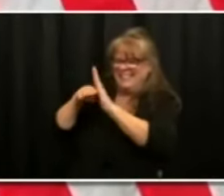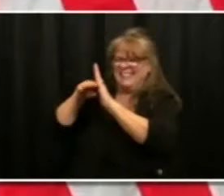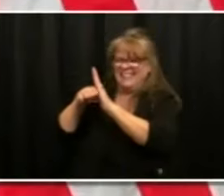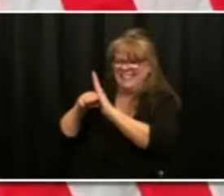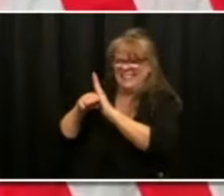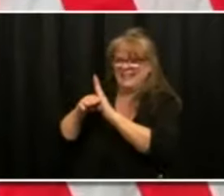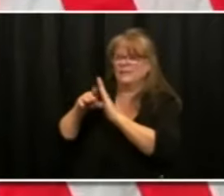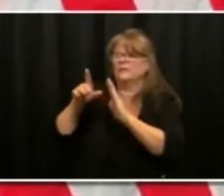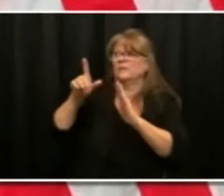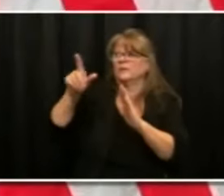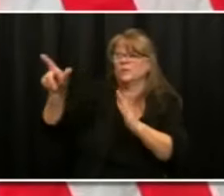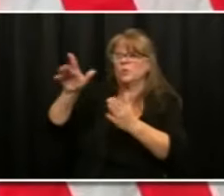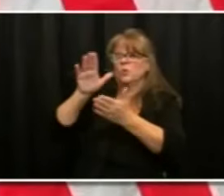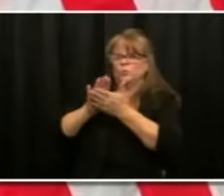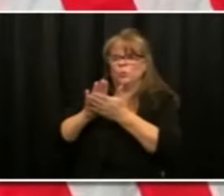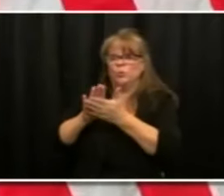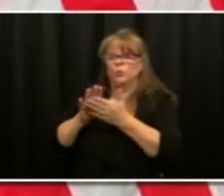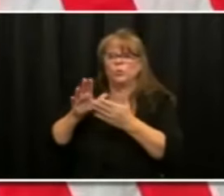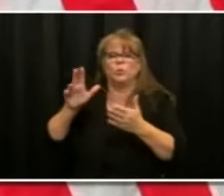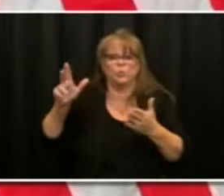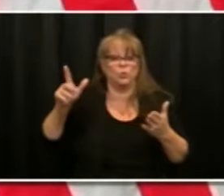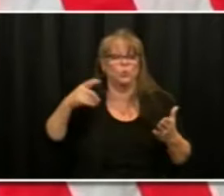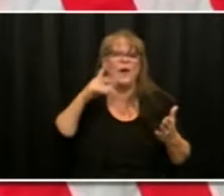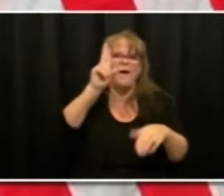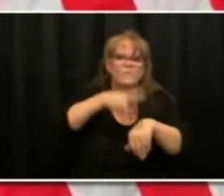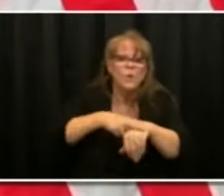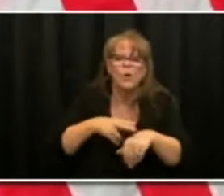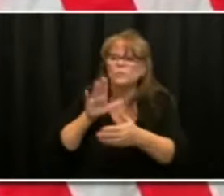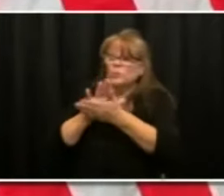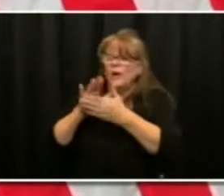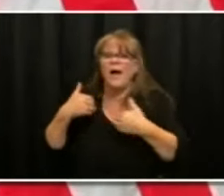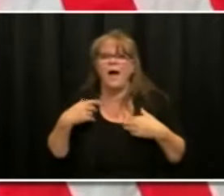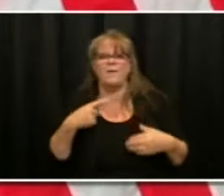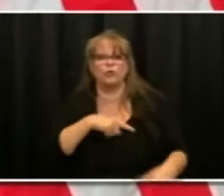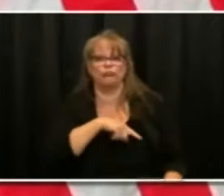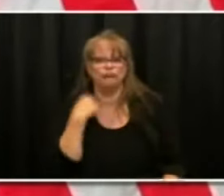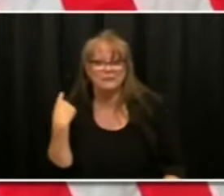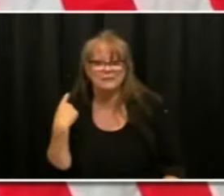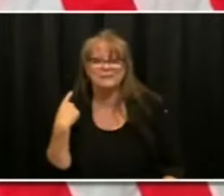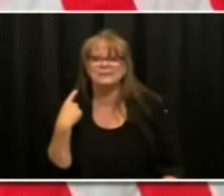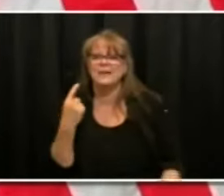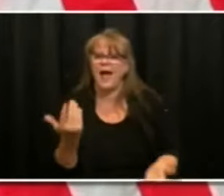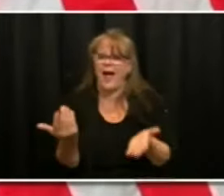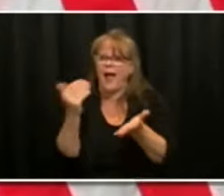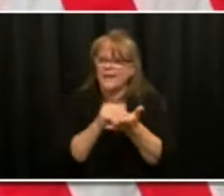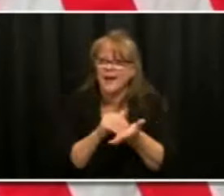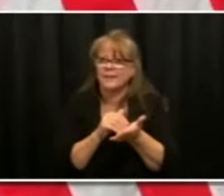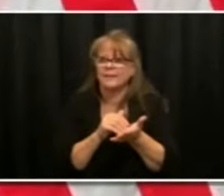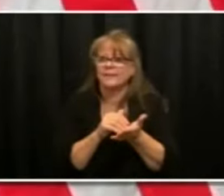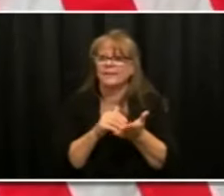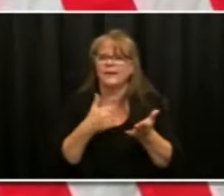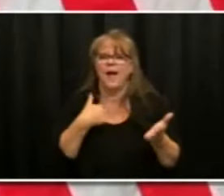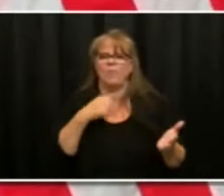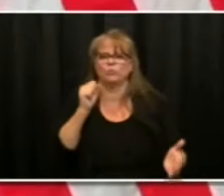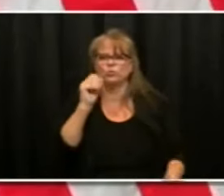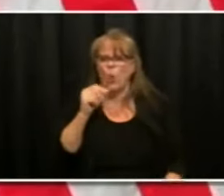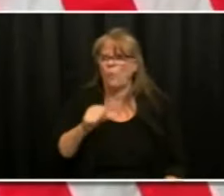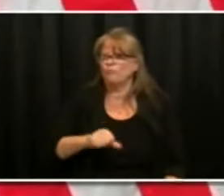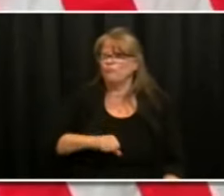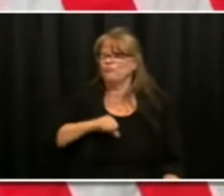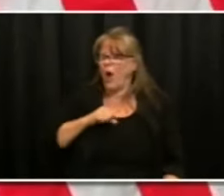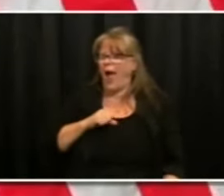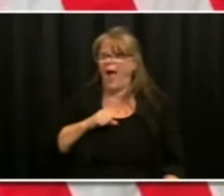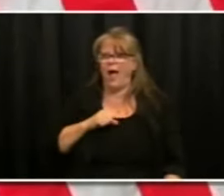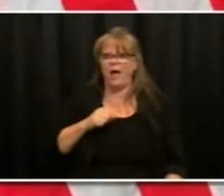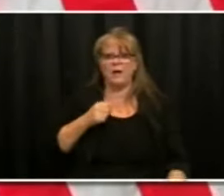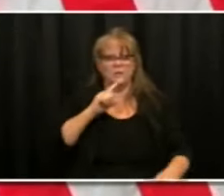But I am confident that we have been able to prevent major school-based outbreaks through these safety measures, and